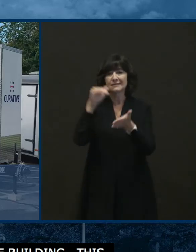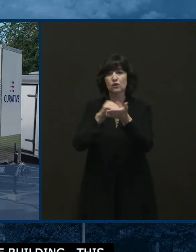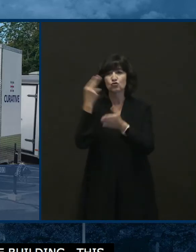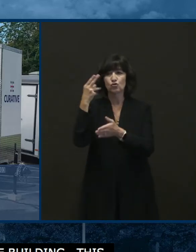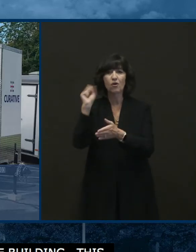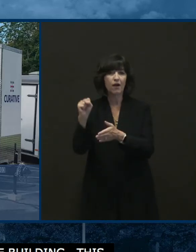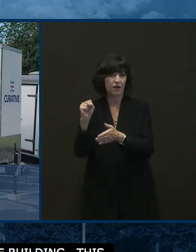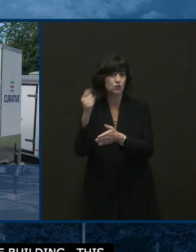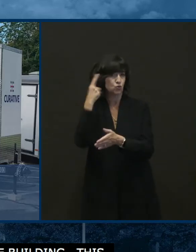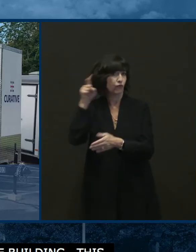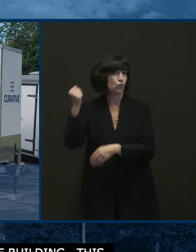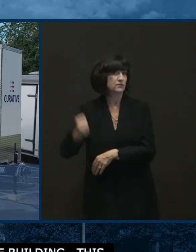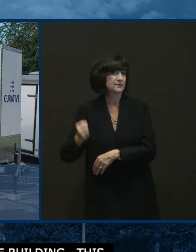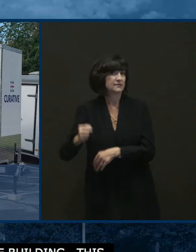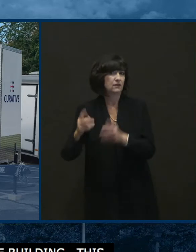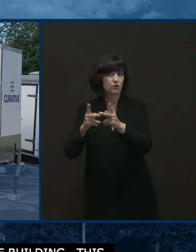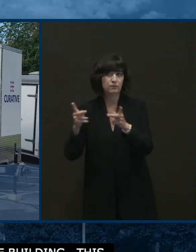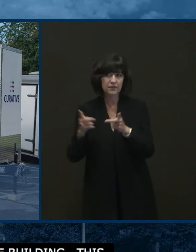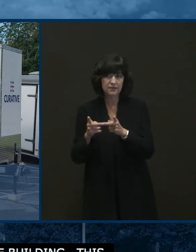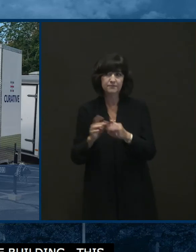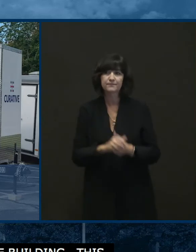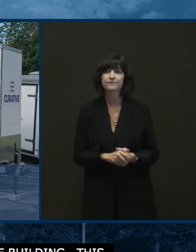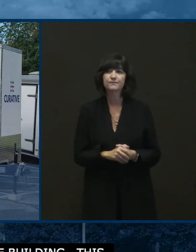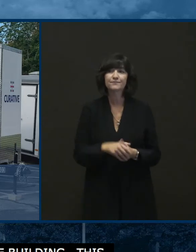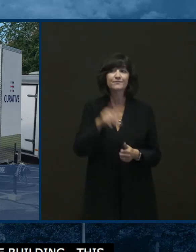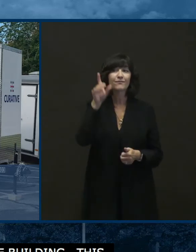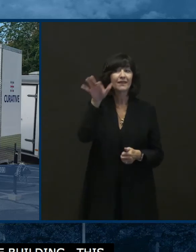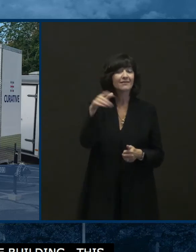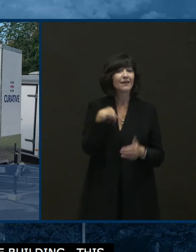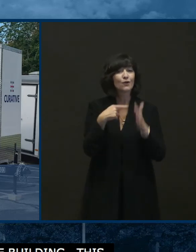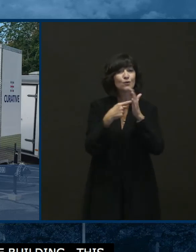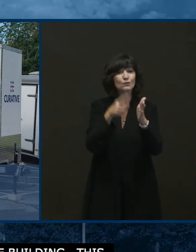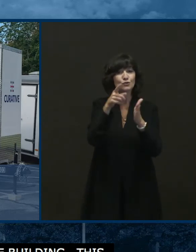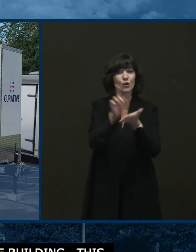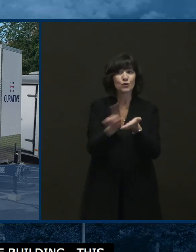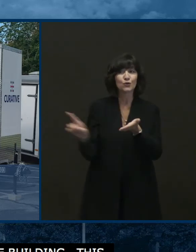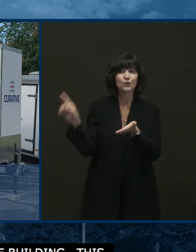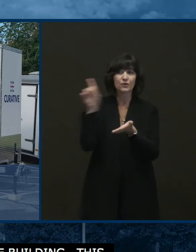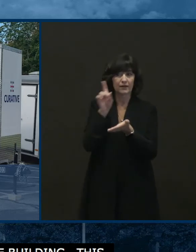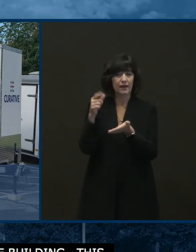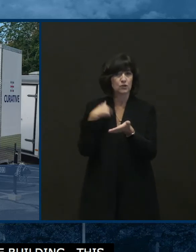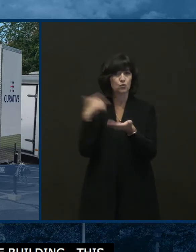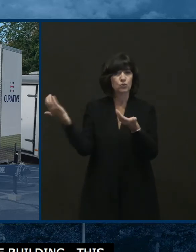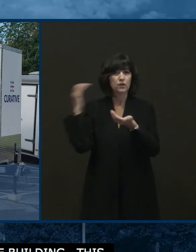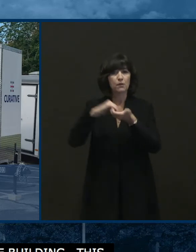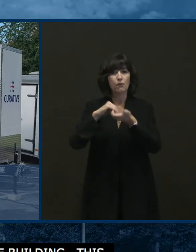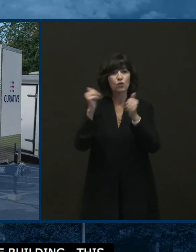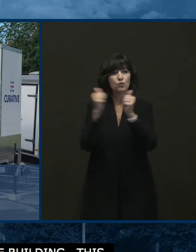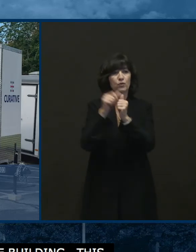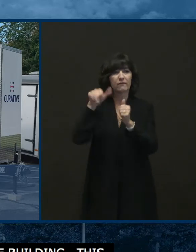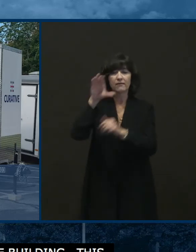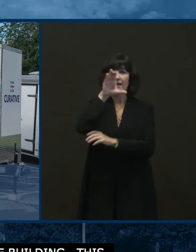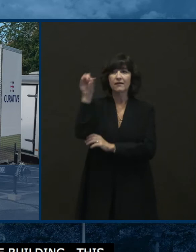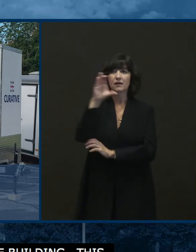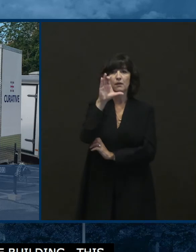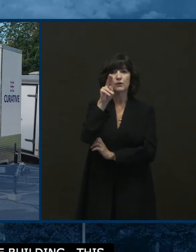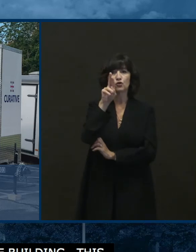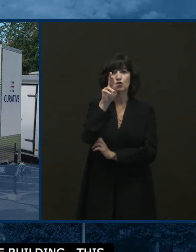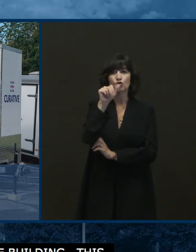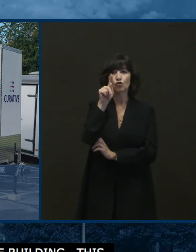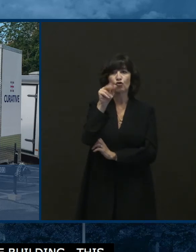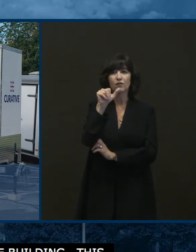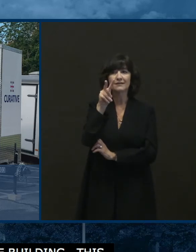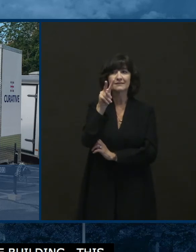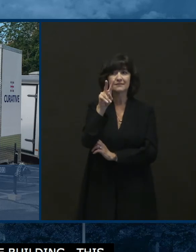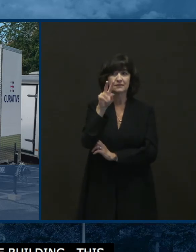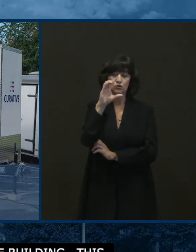Exciting announcement. We kind of gave the sneak peek last week, but in partnership with Curative, we took delivery of a trailer